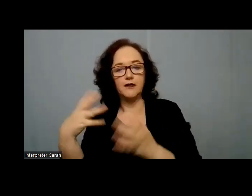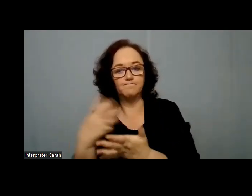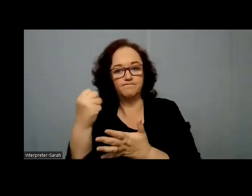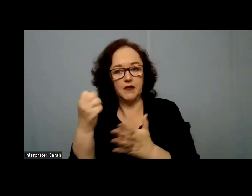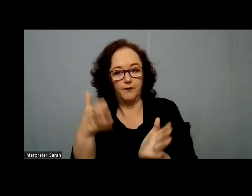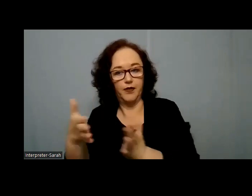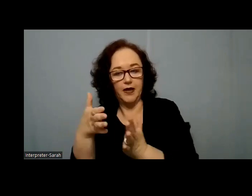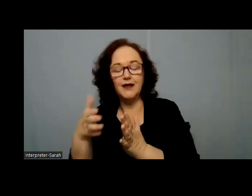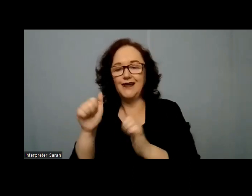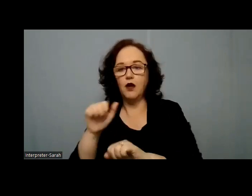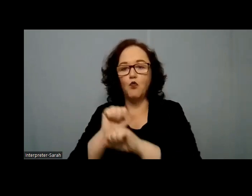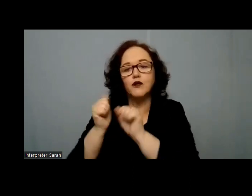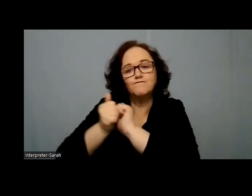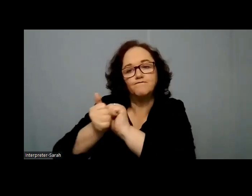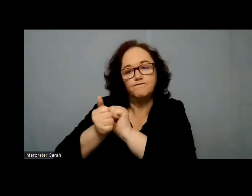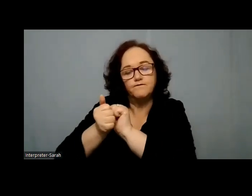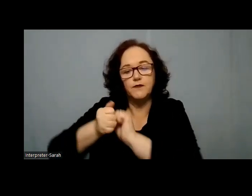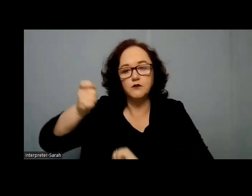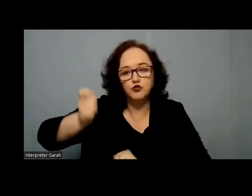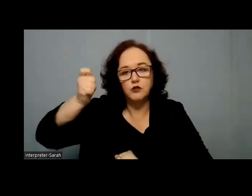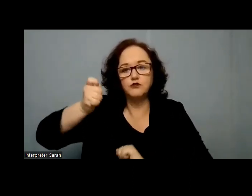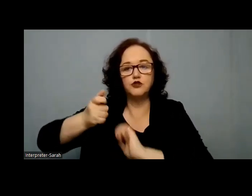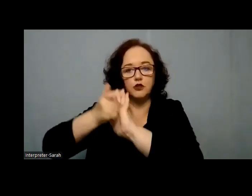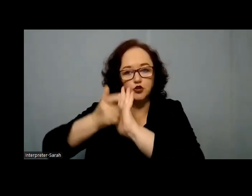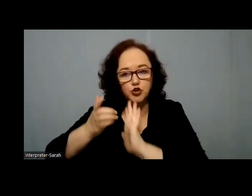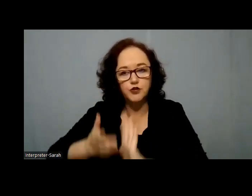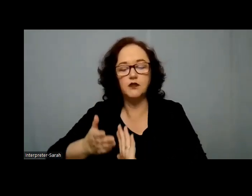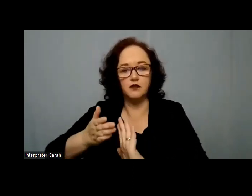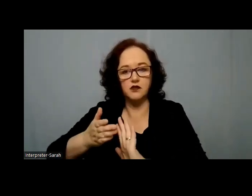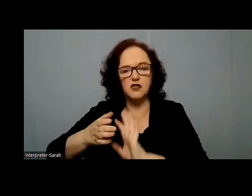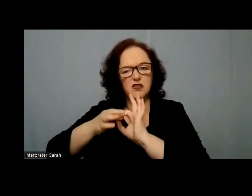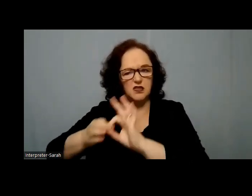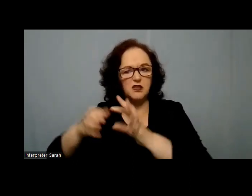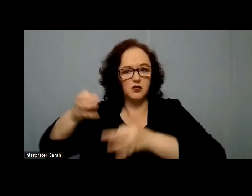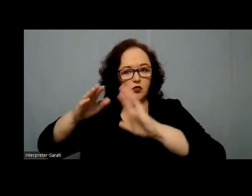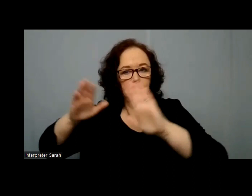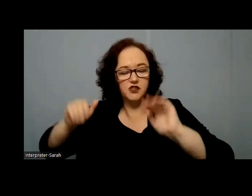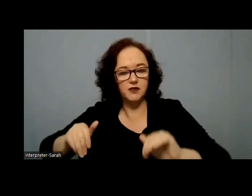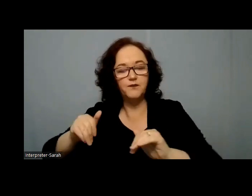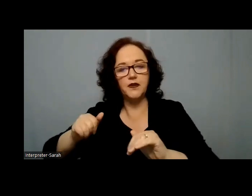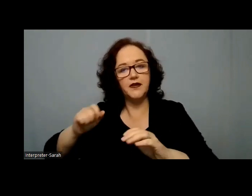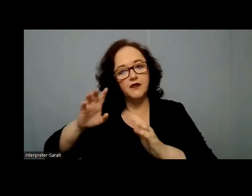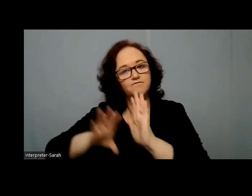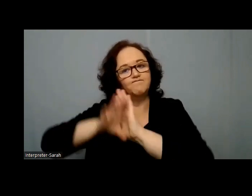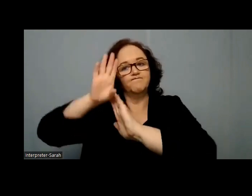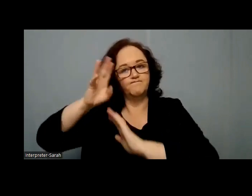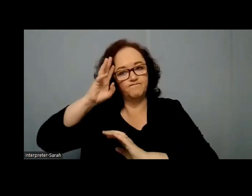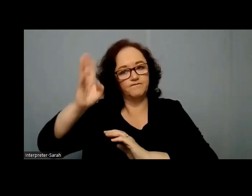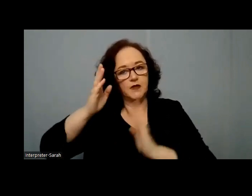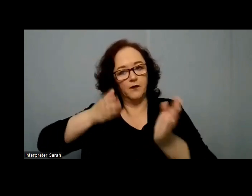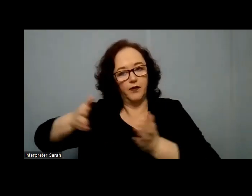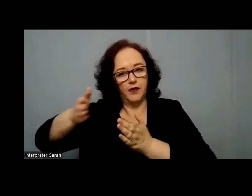the judge and our attorneys throughout the court to ensure a plan may be developed for the person who is then responsible